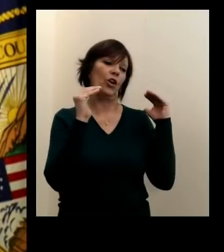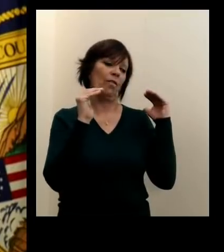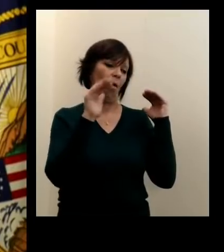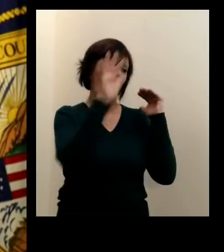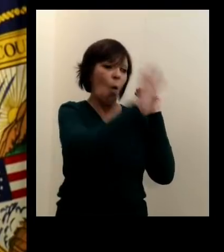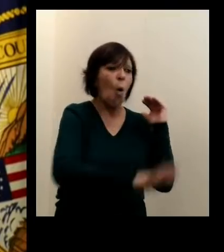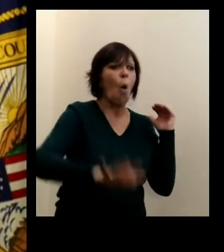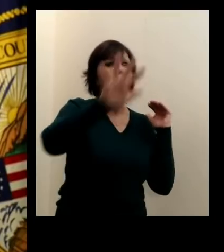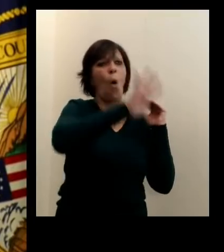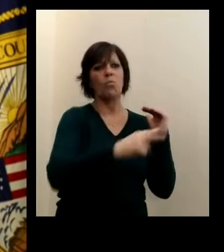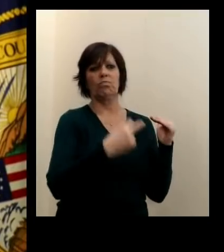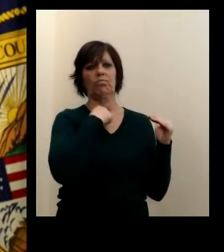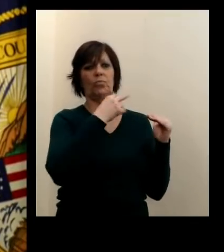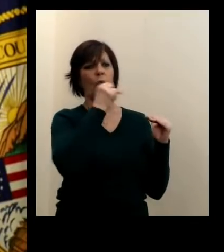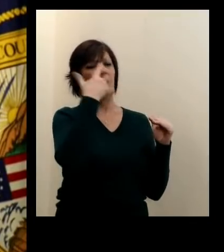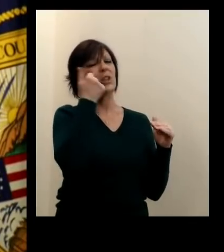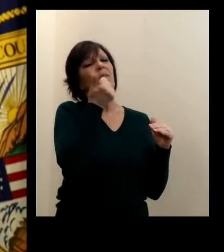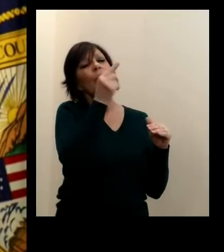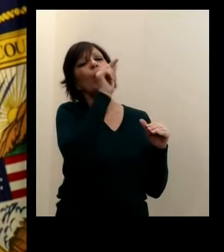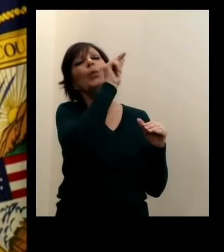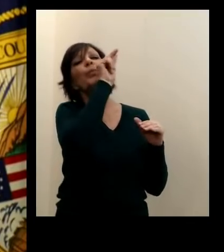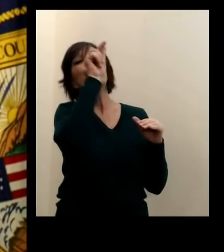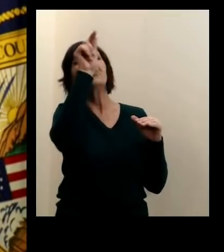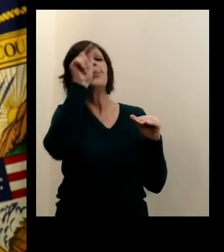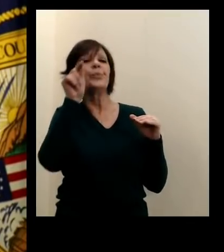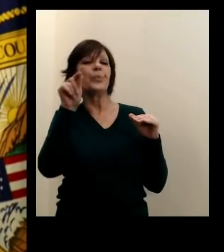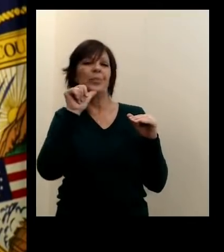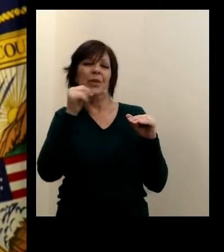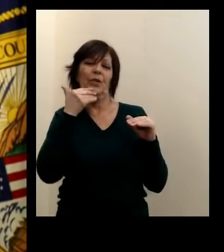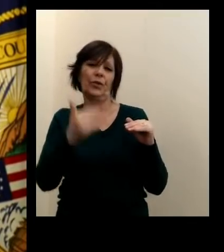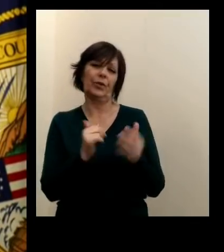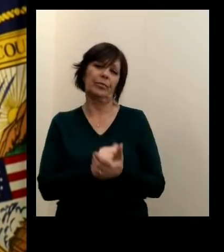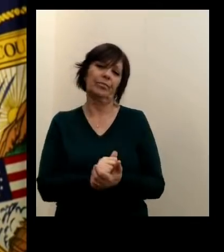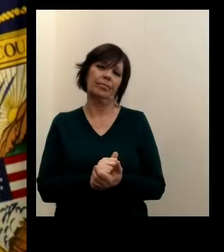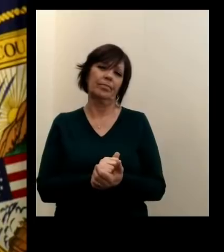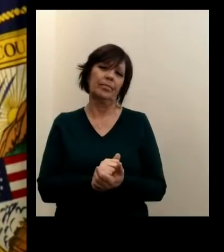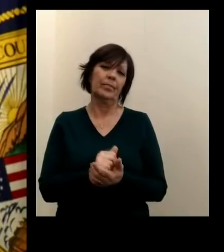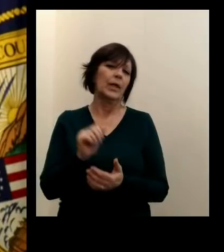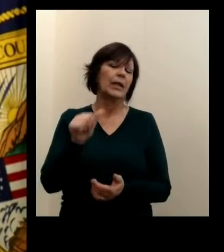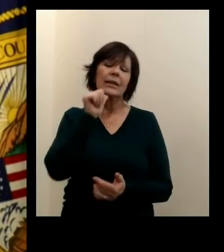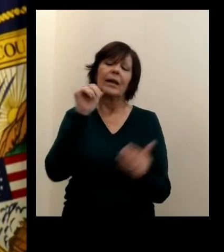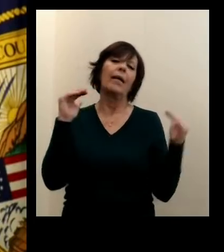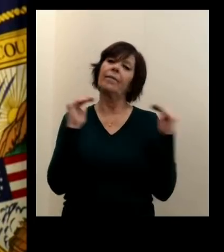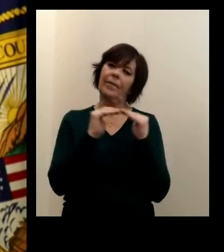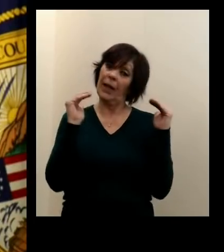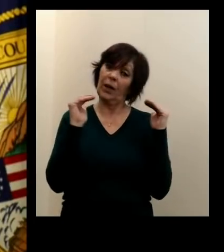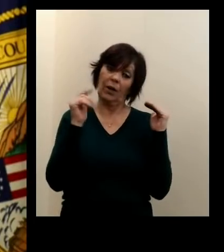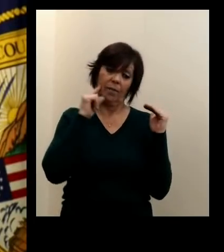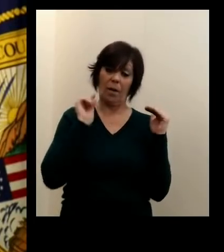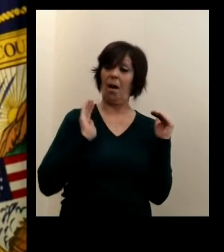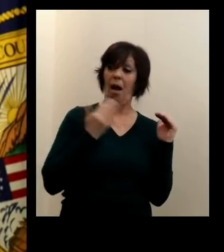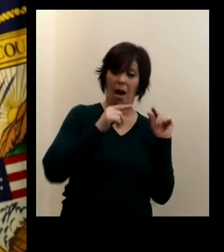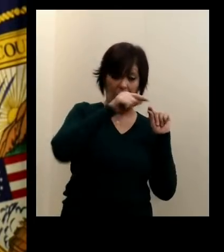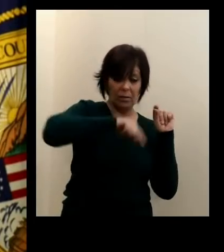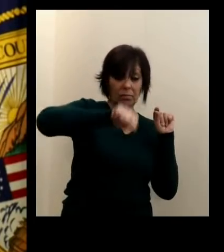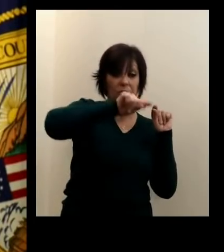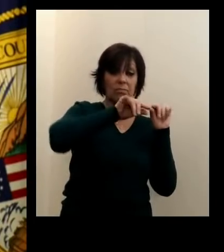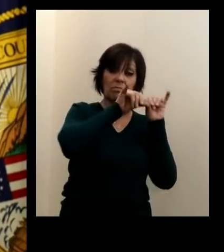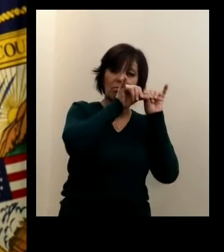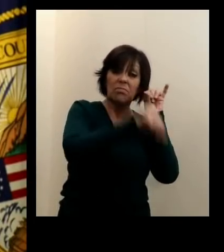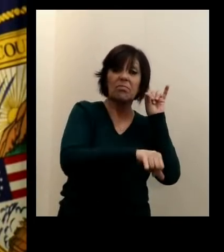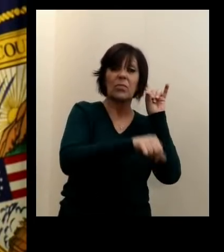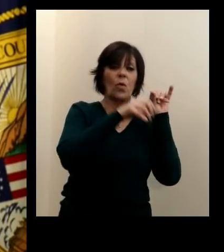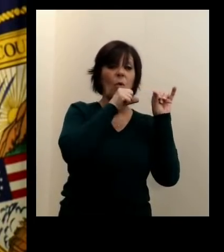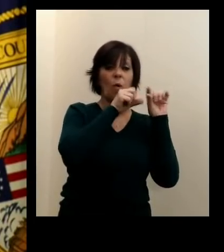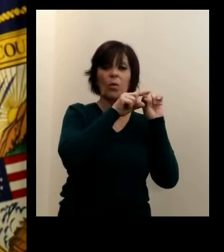community hostage because of a few portions of our community that are not doing as well. And certainly it is unfair to hold our community in the